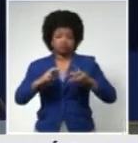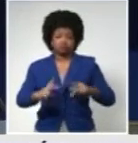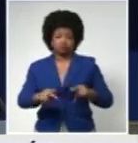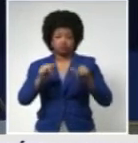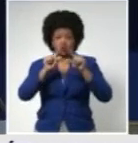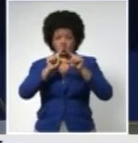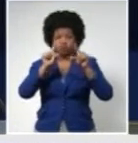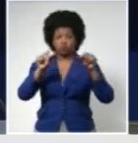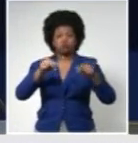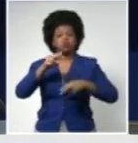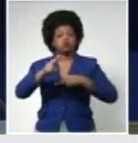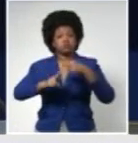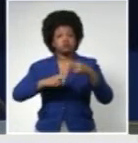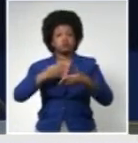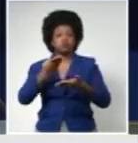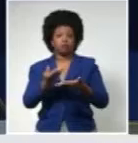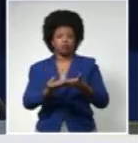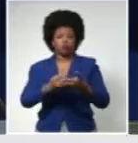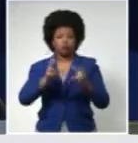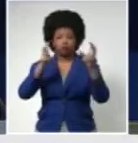Cumulatively, Cuba has studied